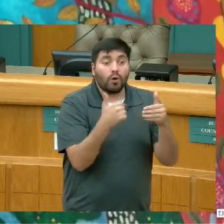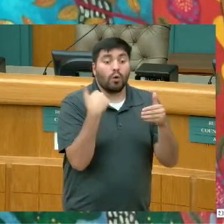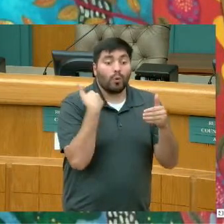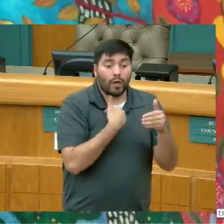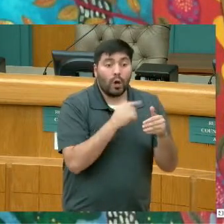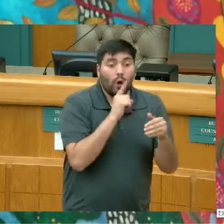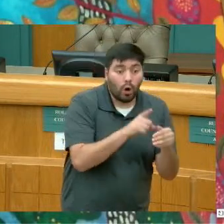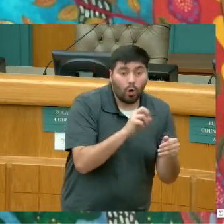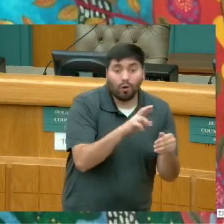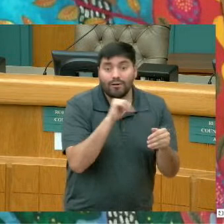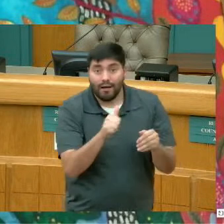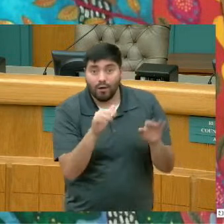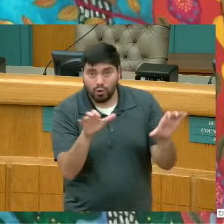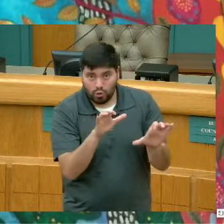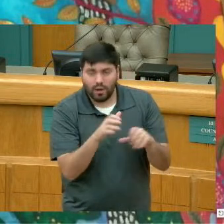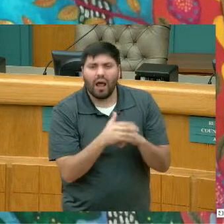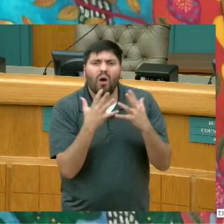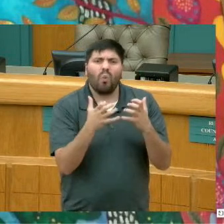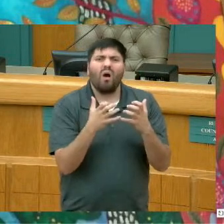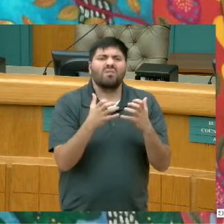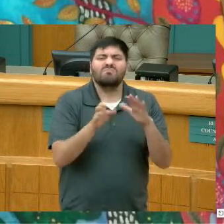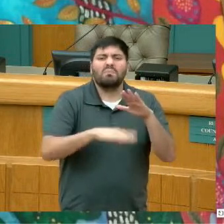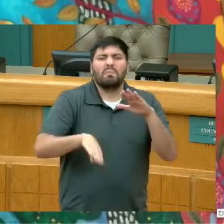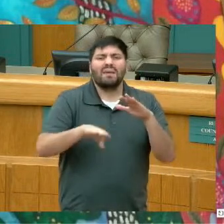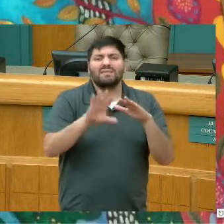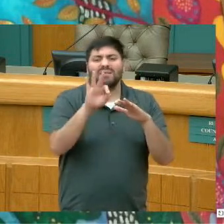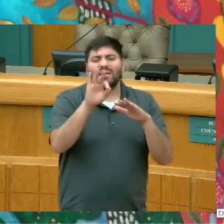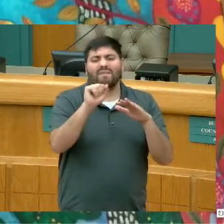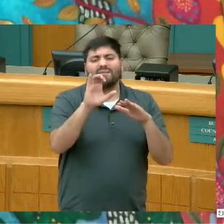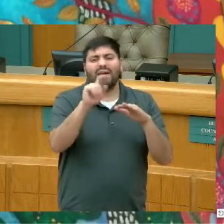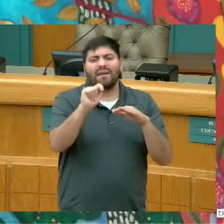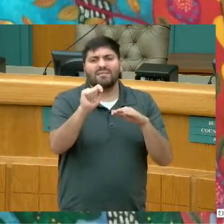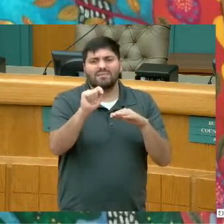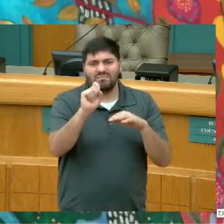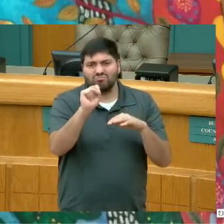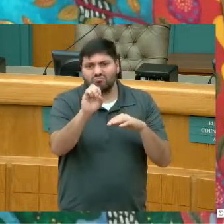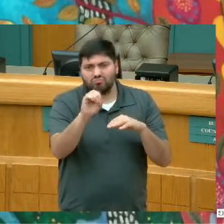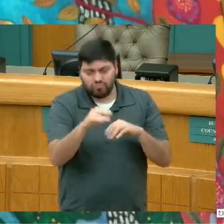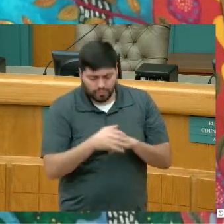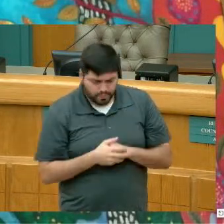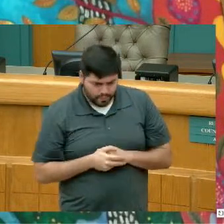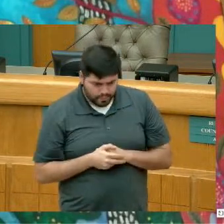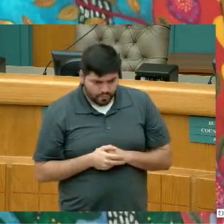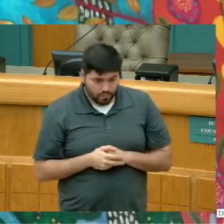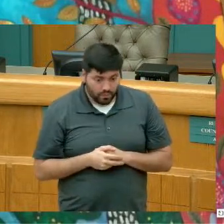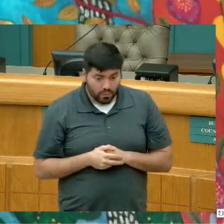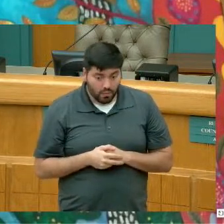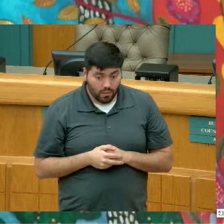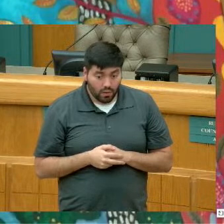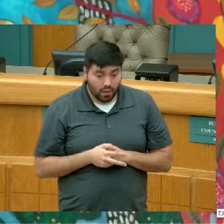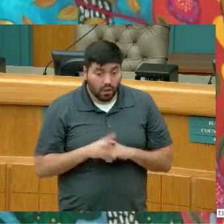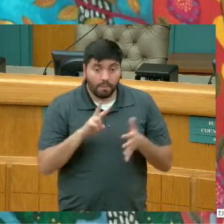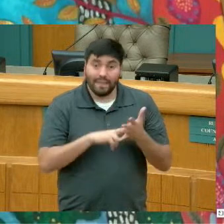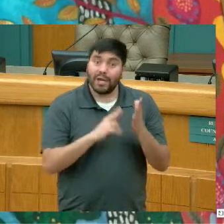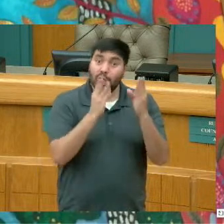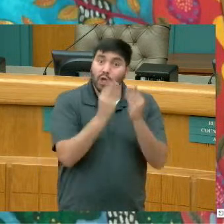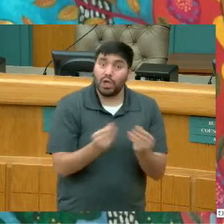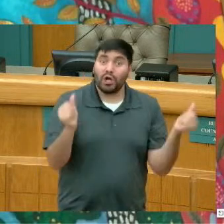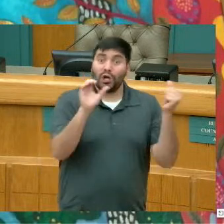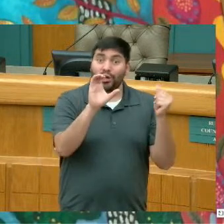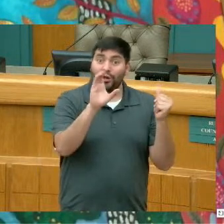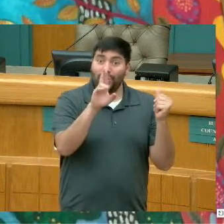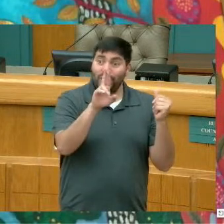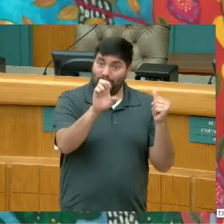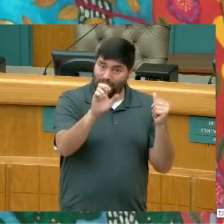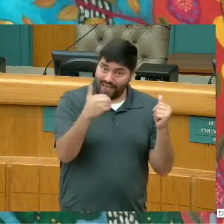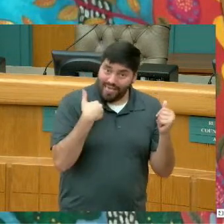we are not doing. And I want to start with some basic facts that are undisputable. We do not have a cure yet